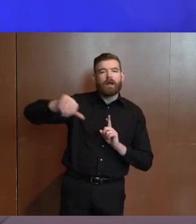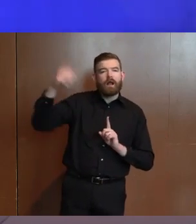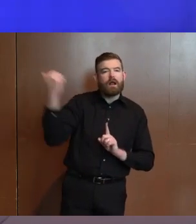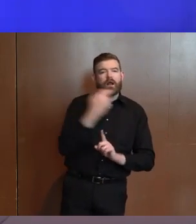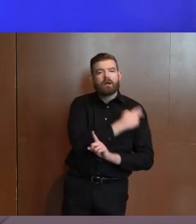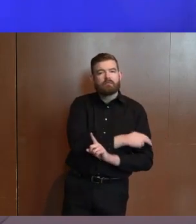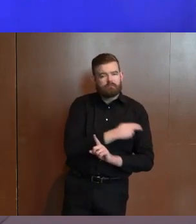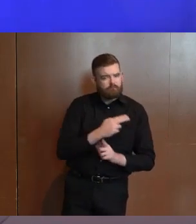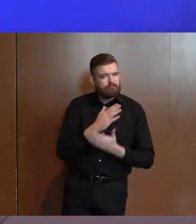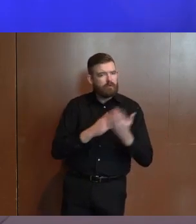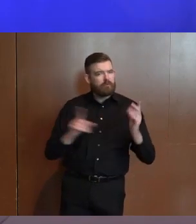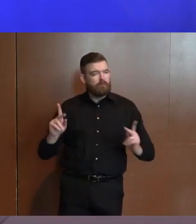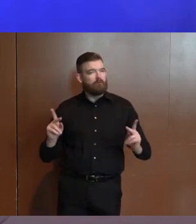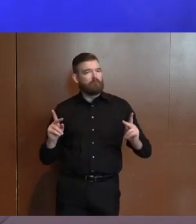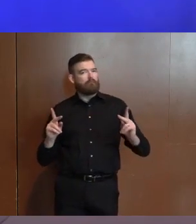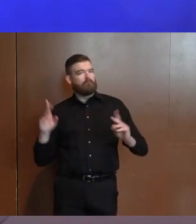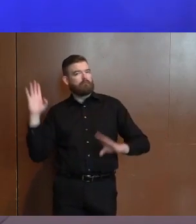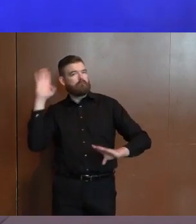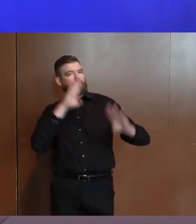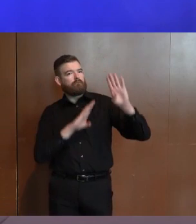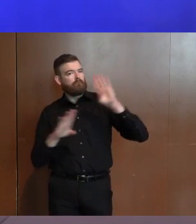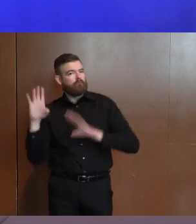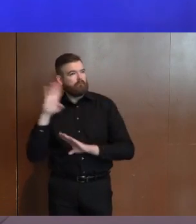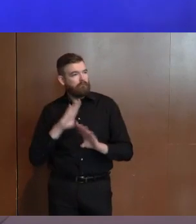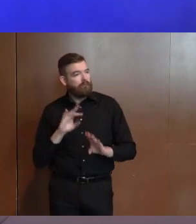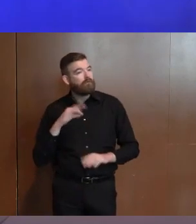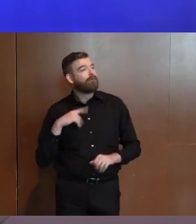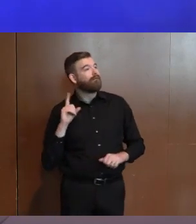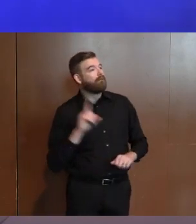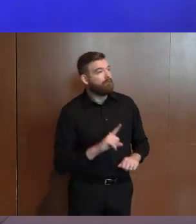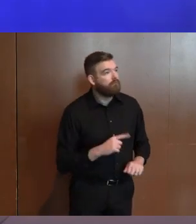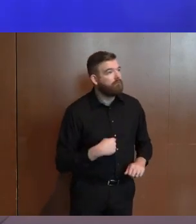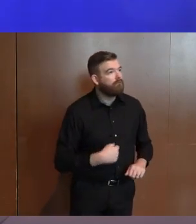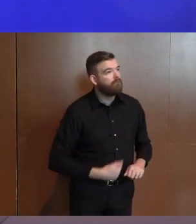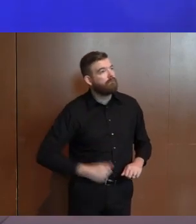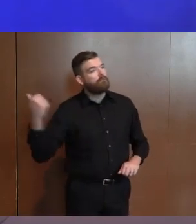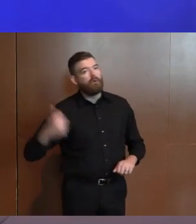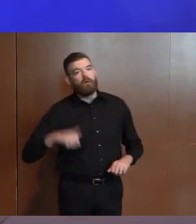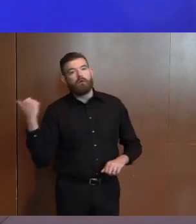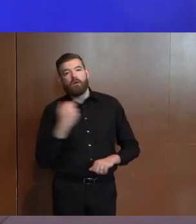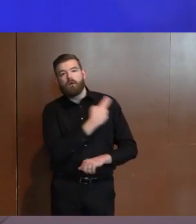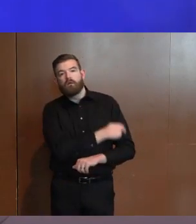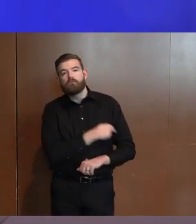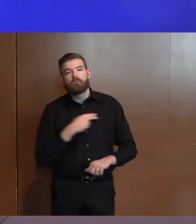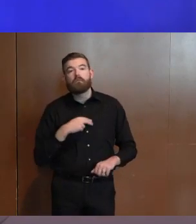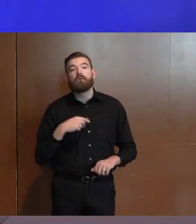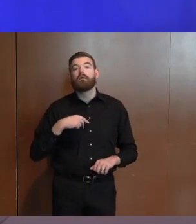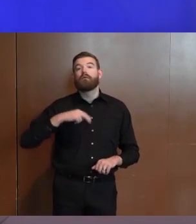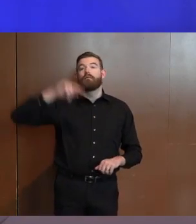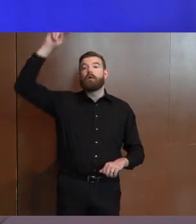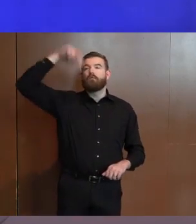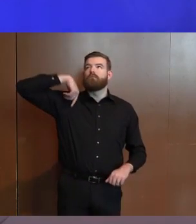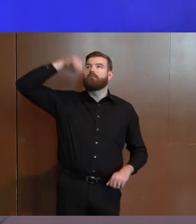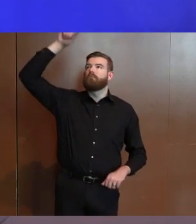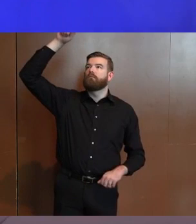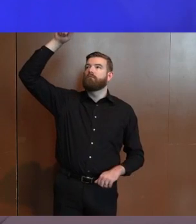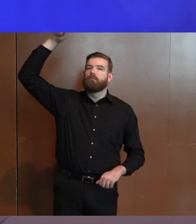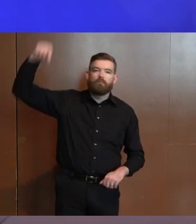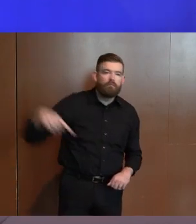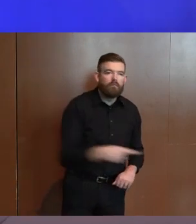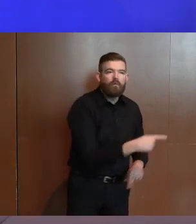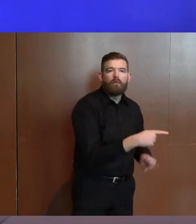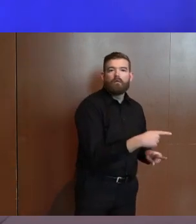if we wind up diverting some cases to Central Jersey hospitals and then South Jersey hospitals, what's going to happen when